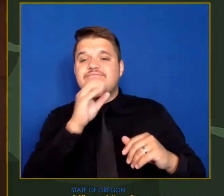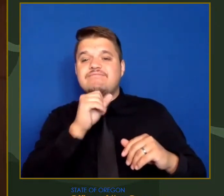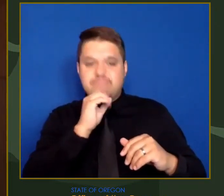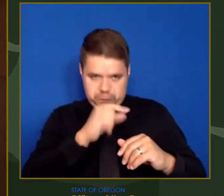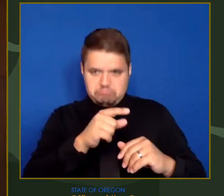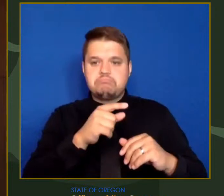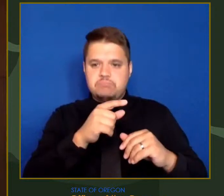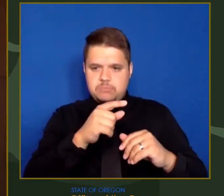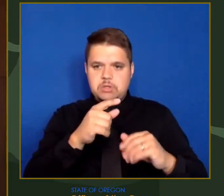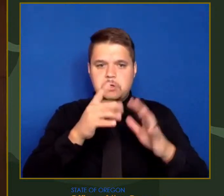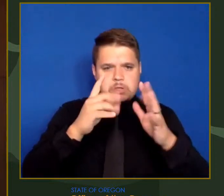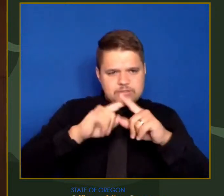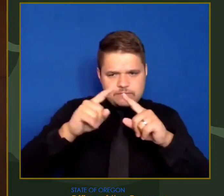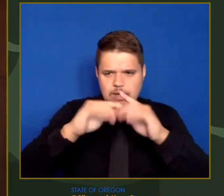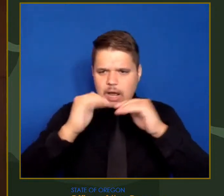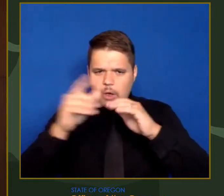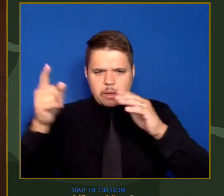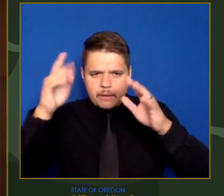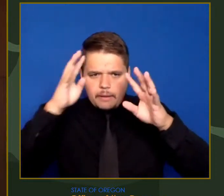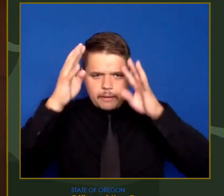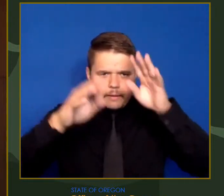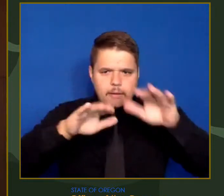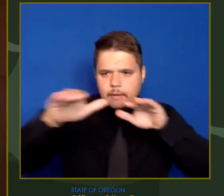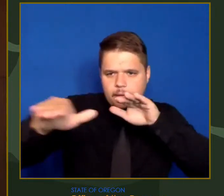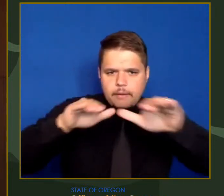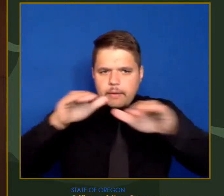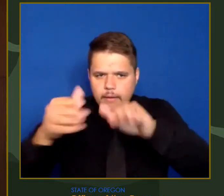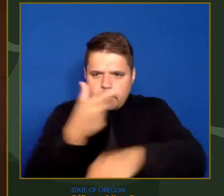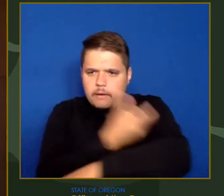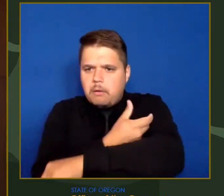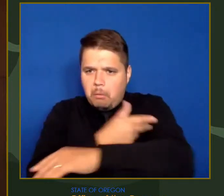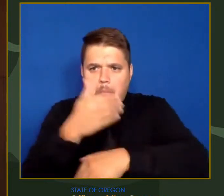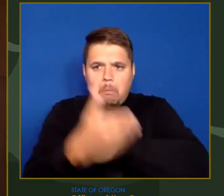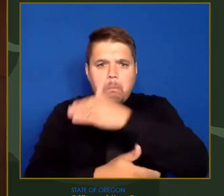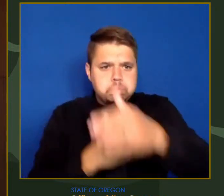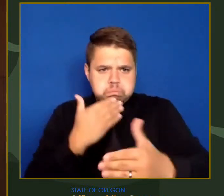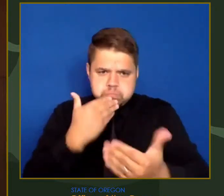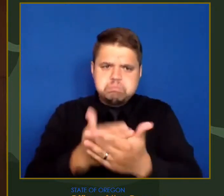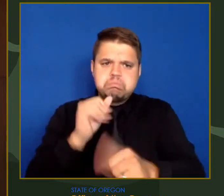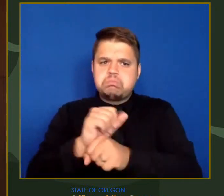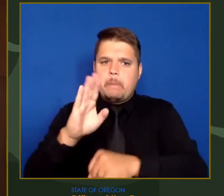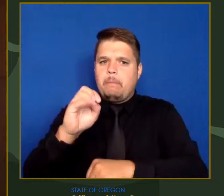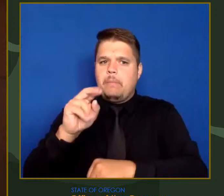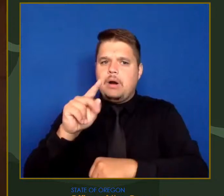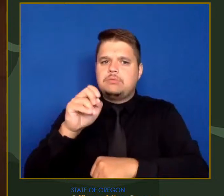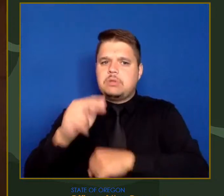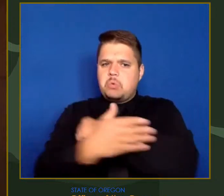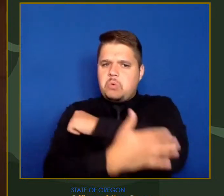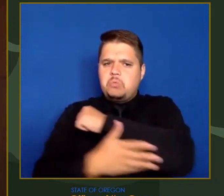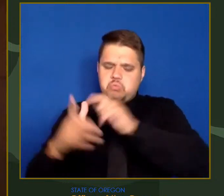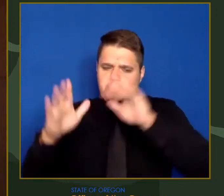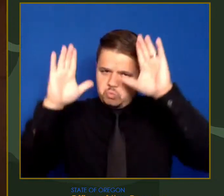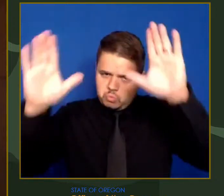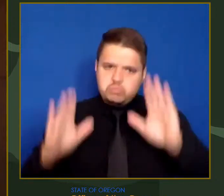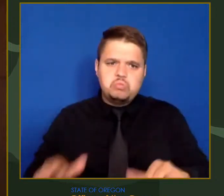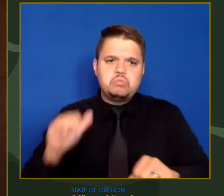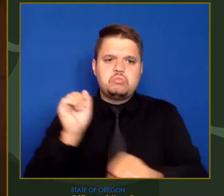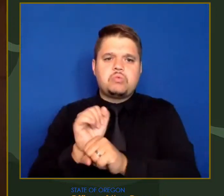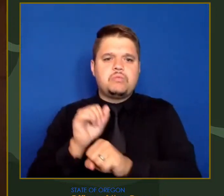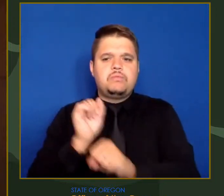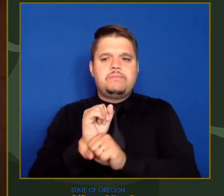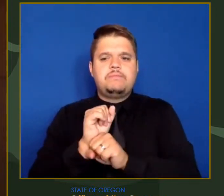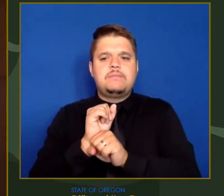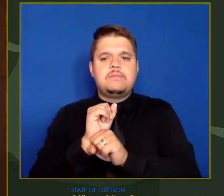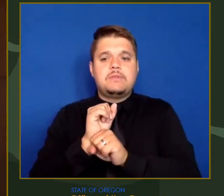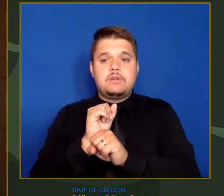outreach. Well done, Benton County. This past week, I visited the One Community Health Clinic in